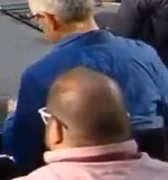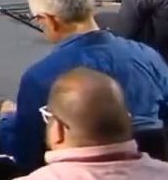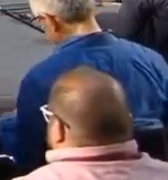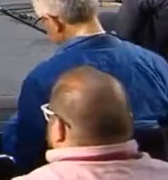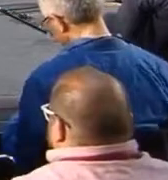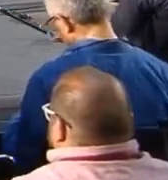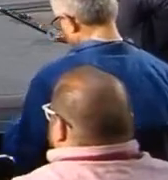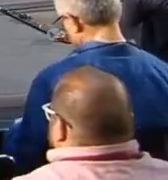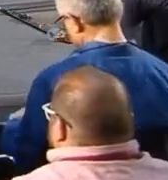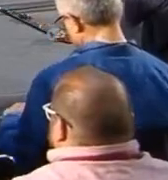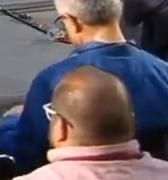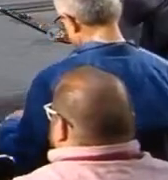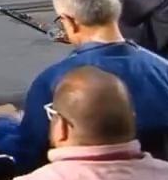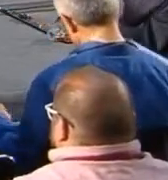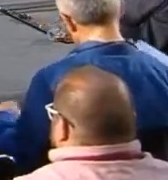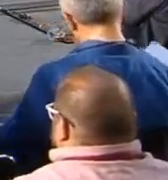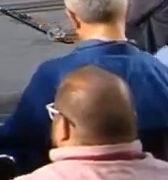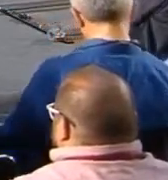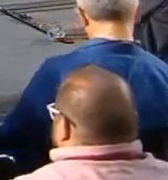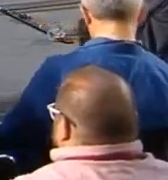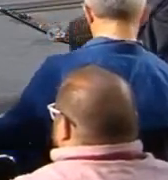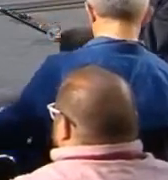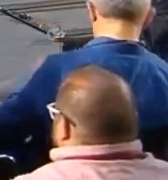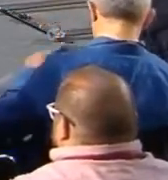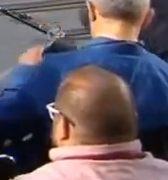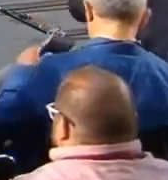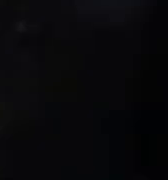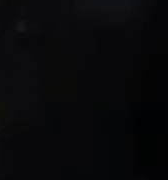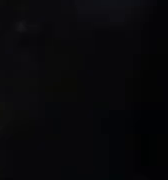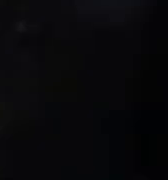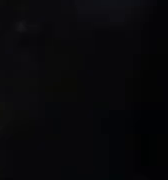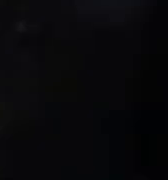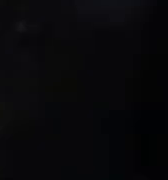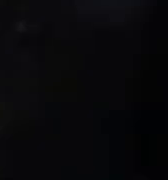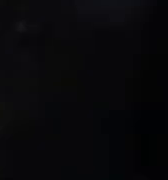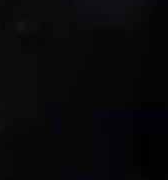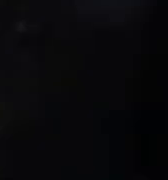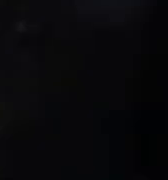wow, that was awesome. Okay.